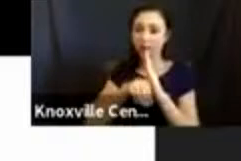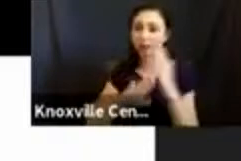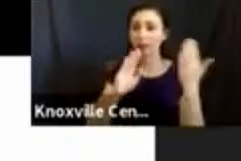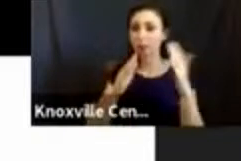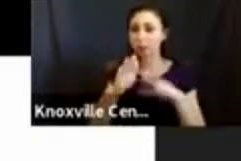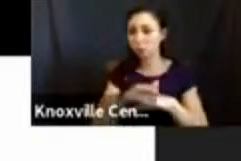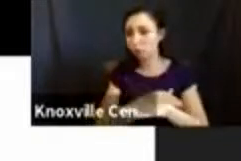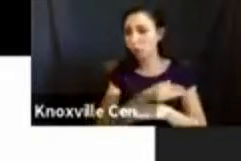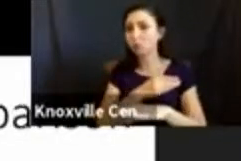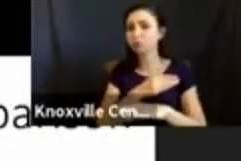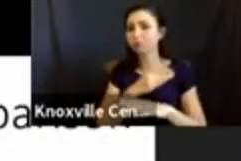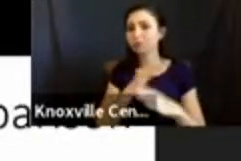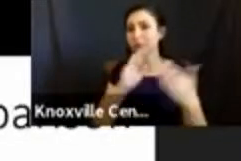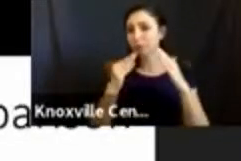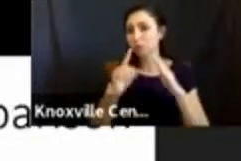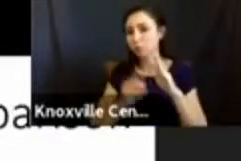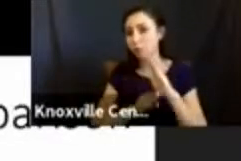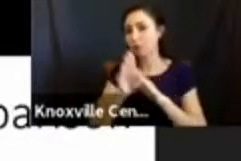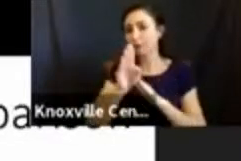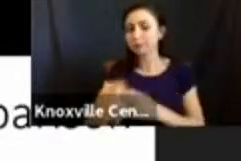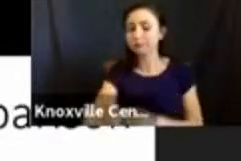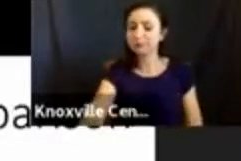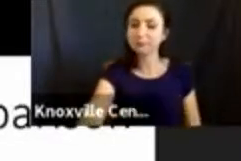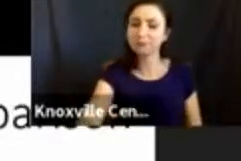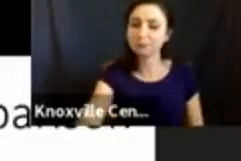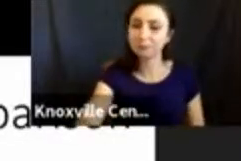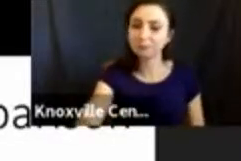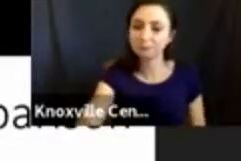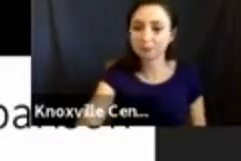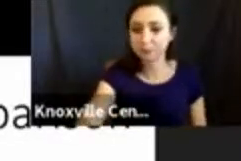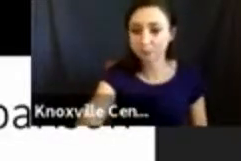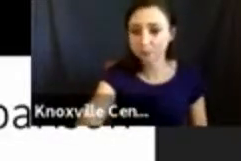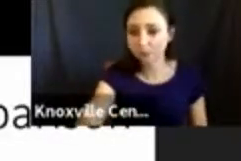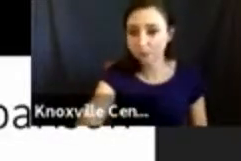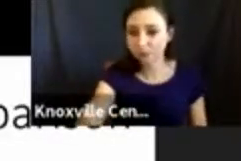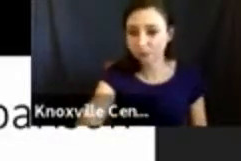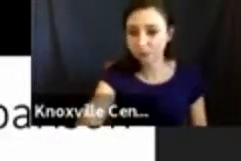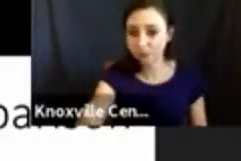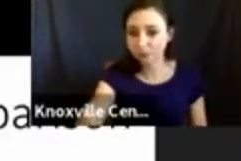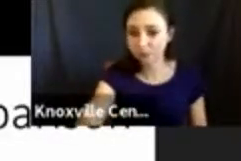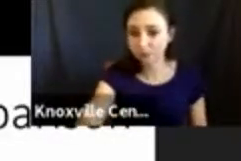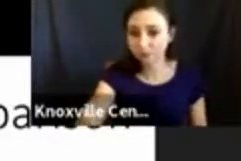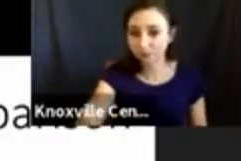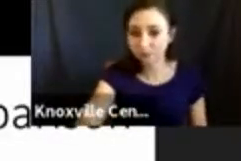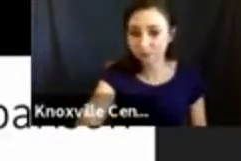slide, please. So then these are the projections, and I